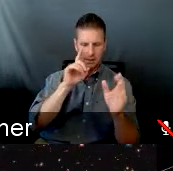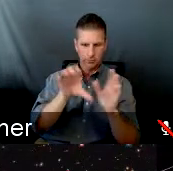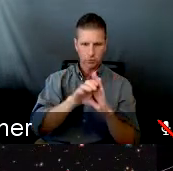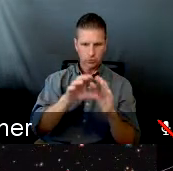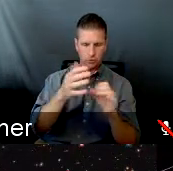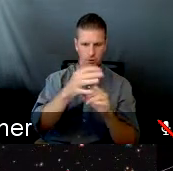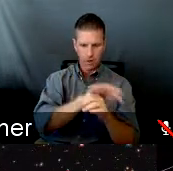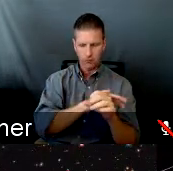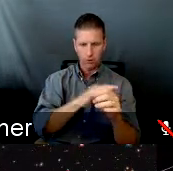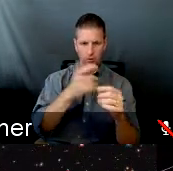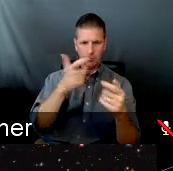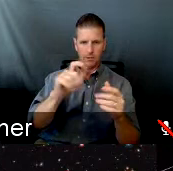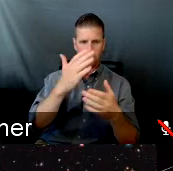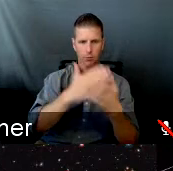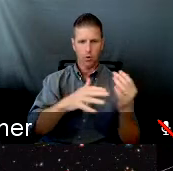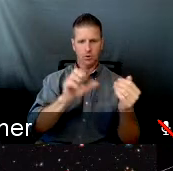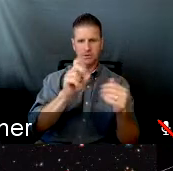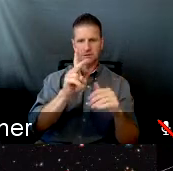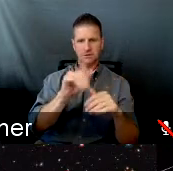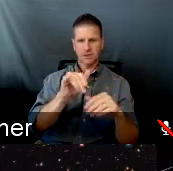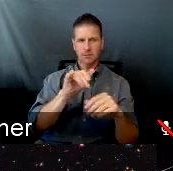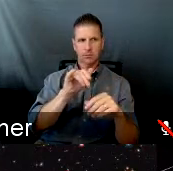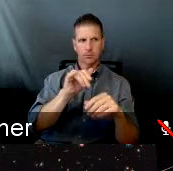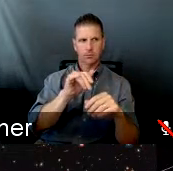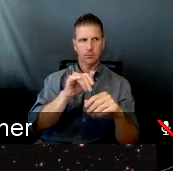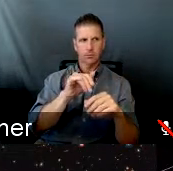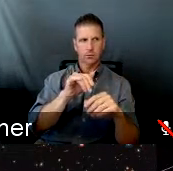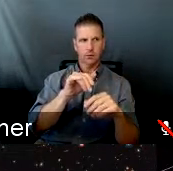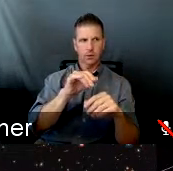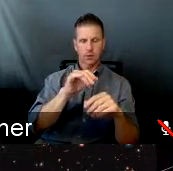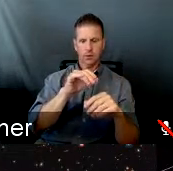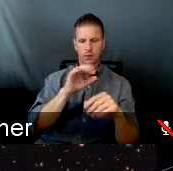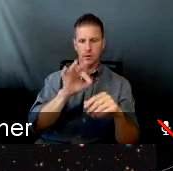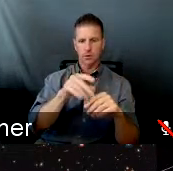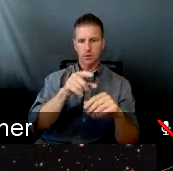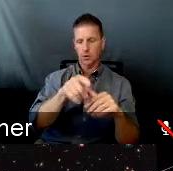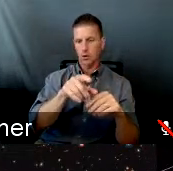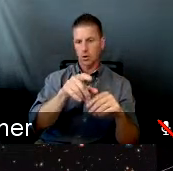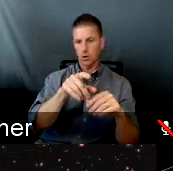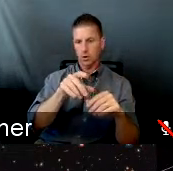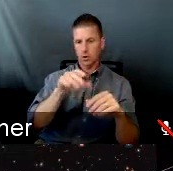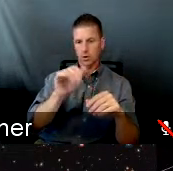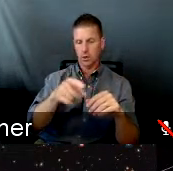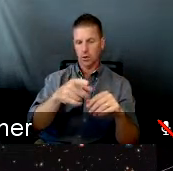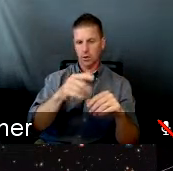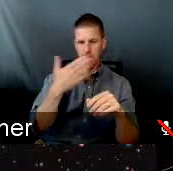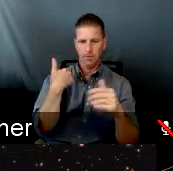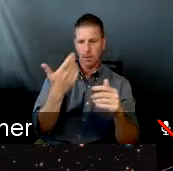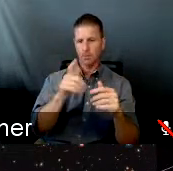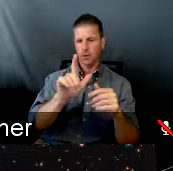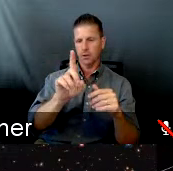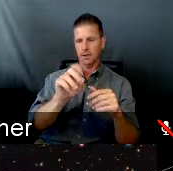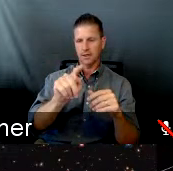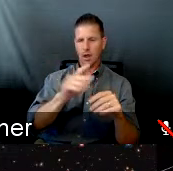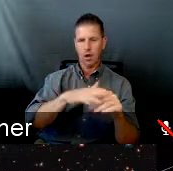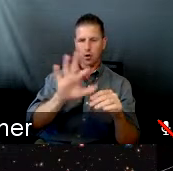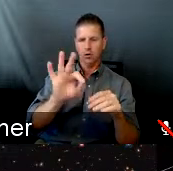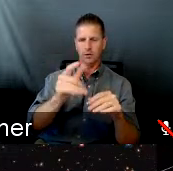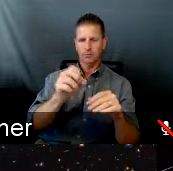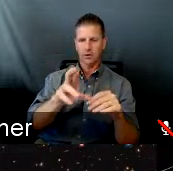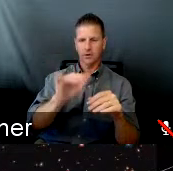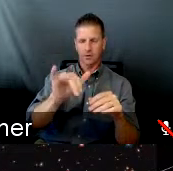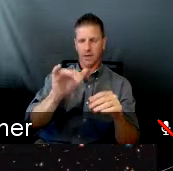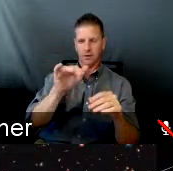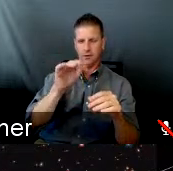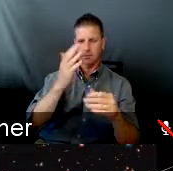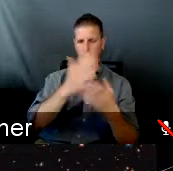a big portion of the sky, but not really. If you, hold your finger out at arm's length, it might be a tiny little dot on your finger. That's the portion of the sky that we're